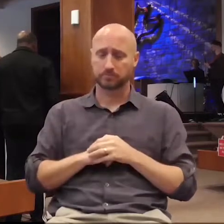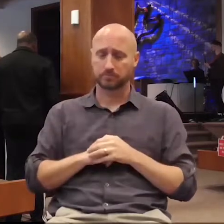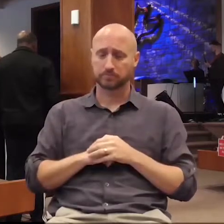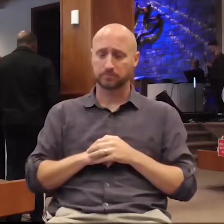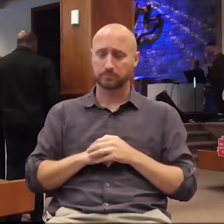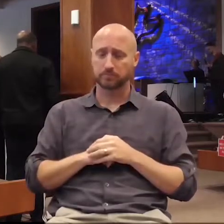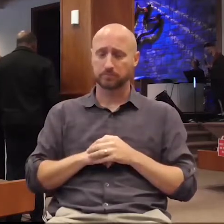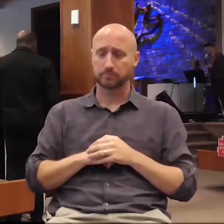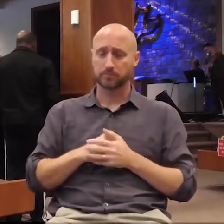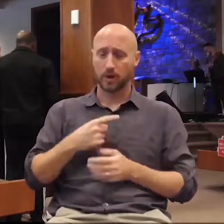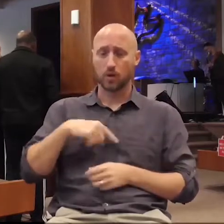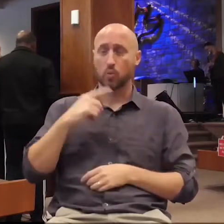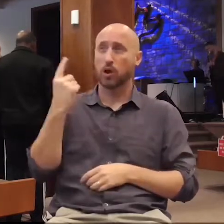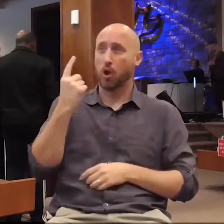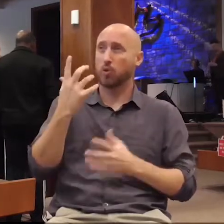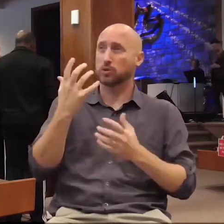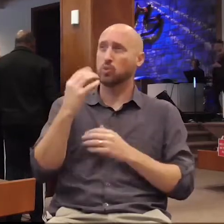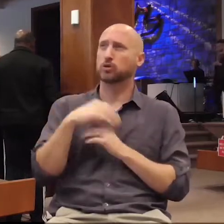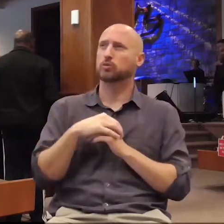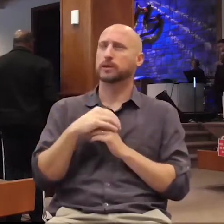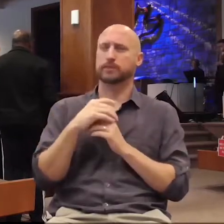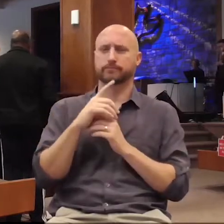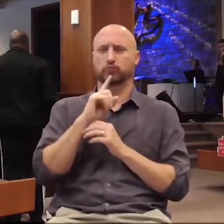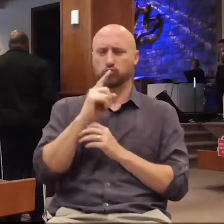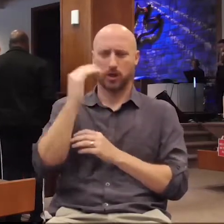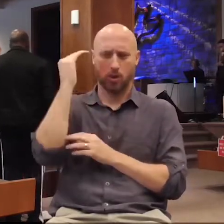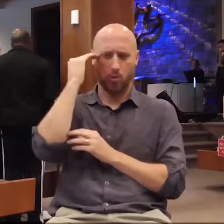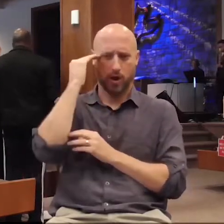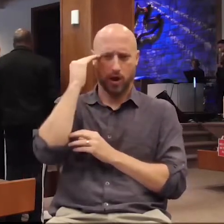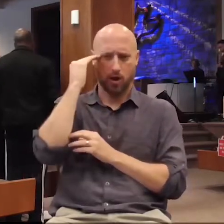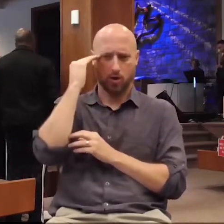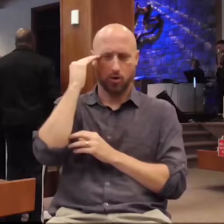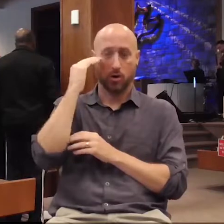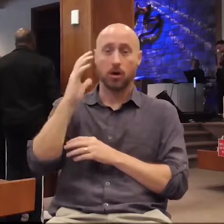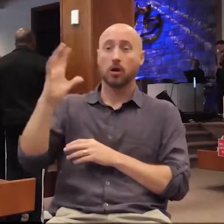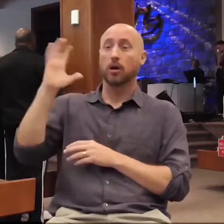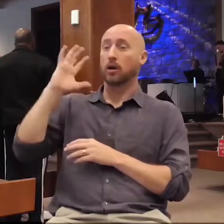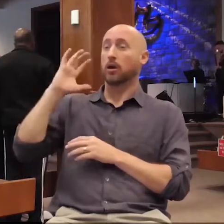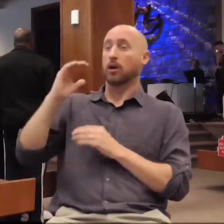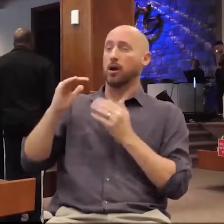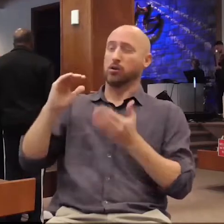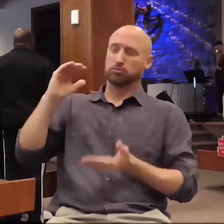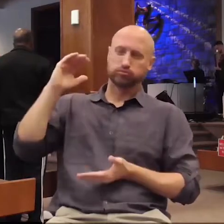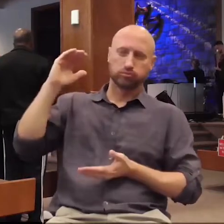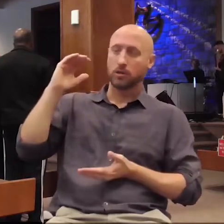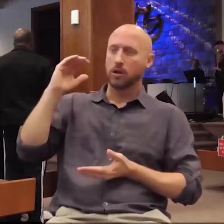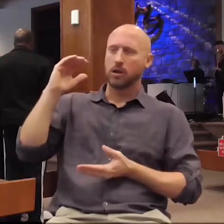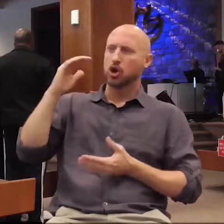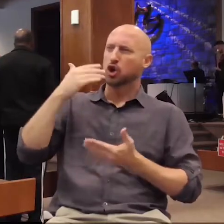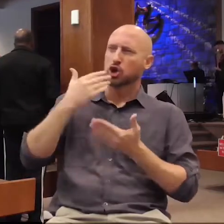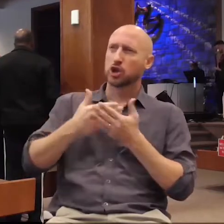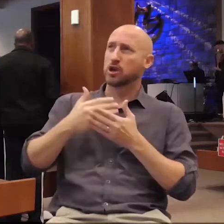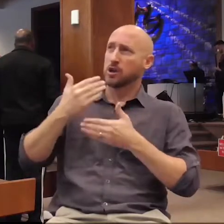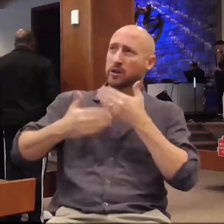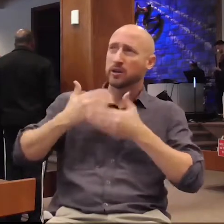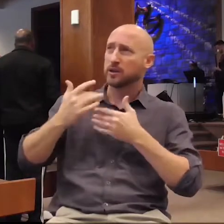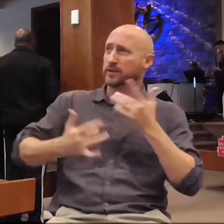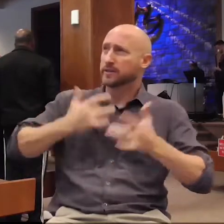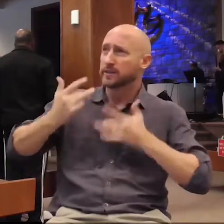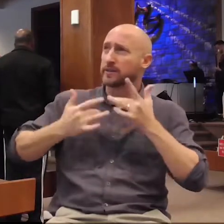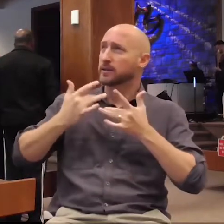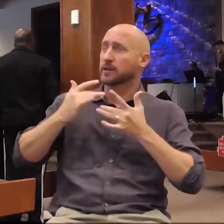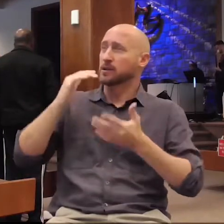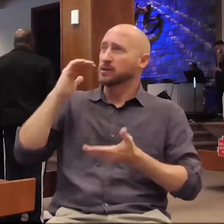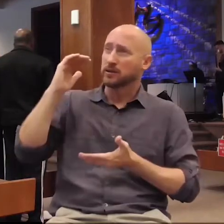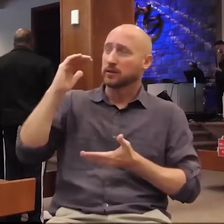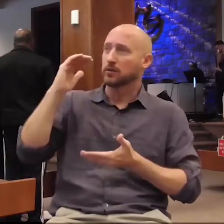Lord, we always want to be aware of where we've fallen from, even if we've only fallen yesterday, Lord. And we want to be quick to